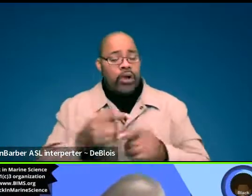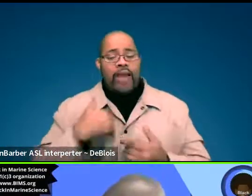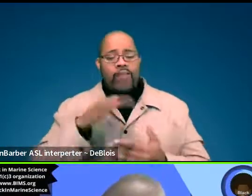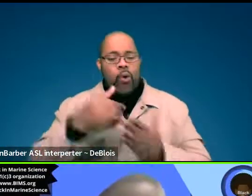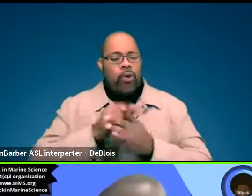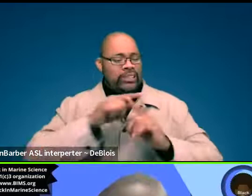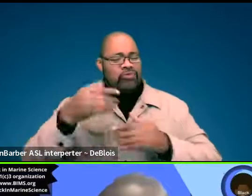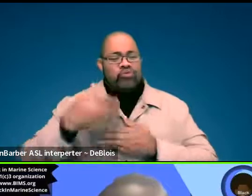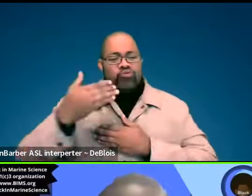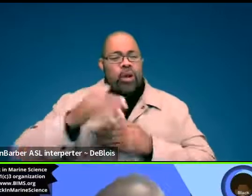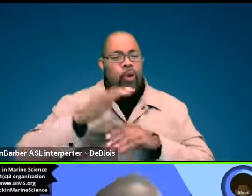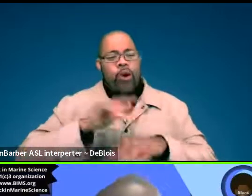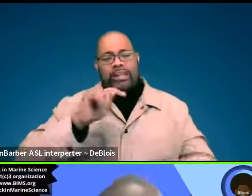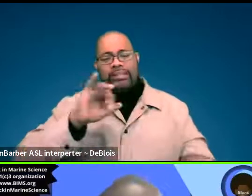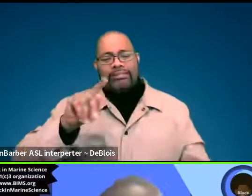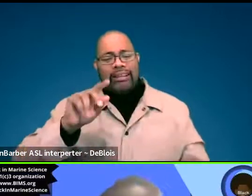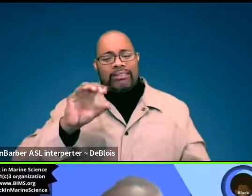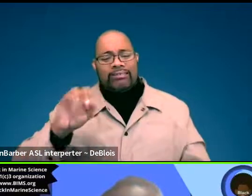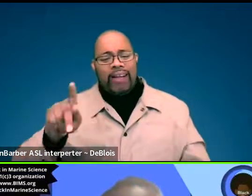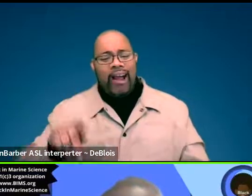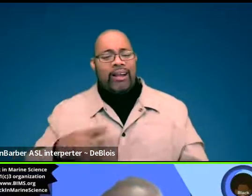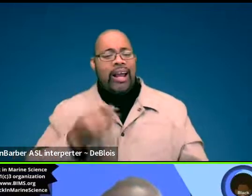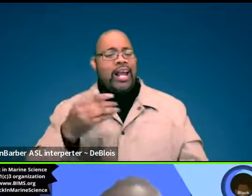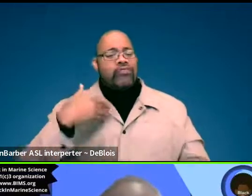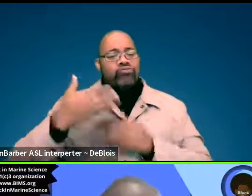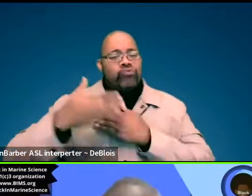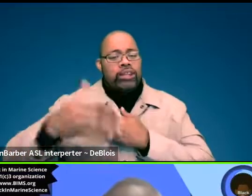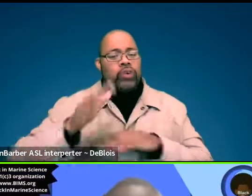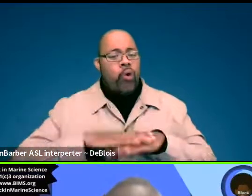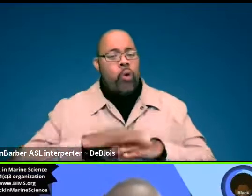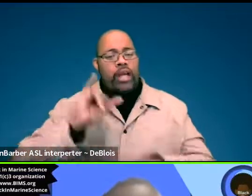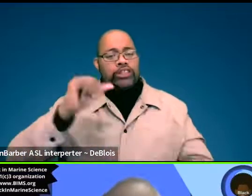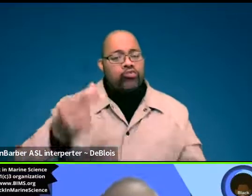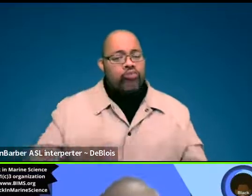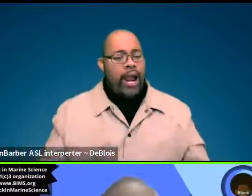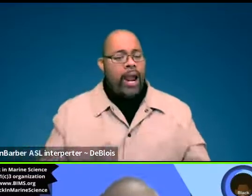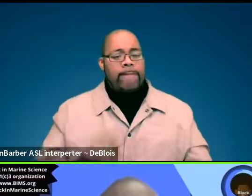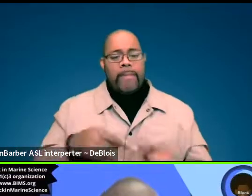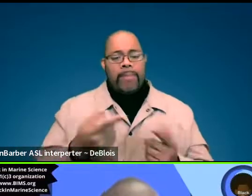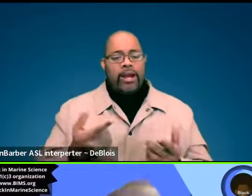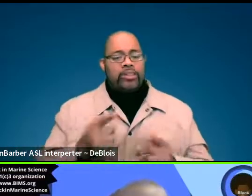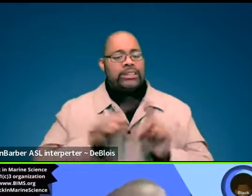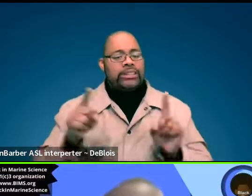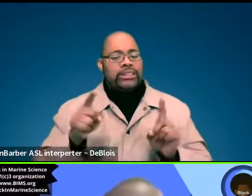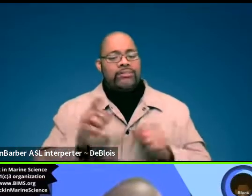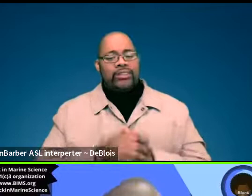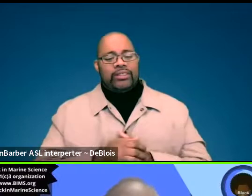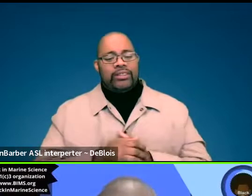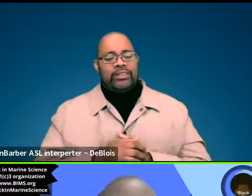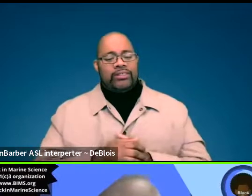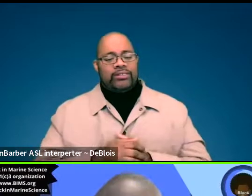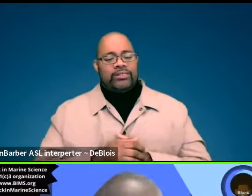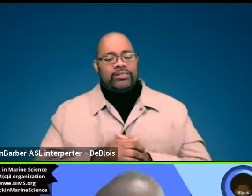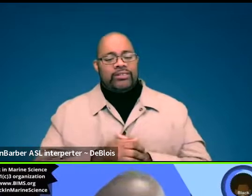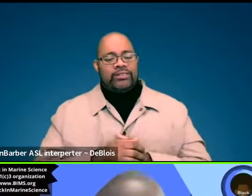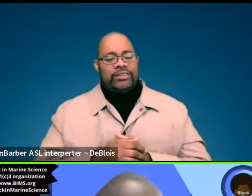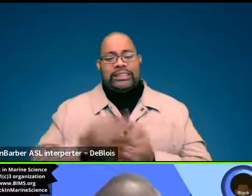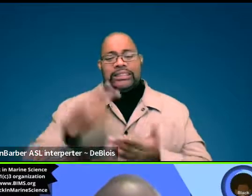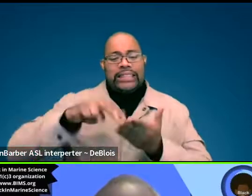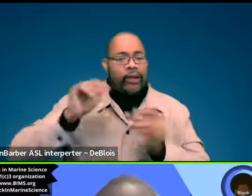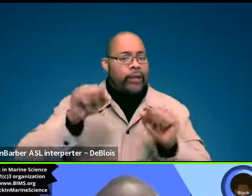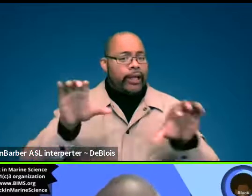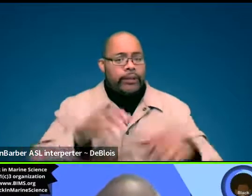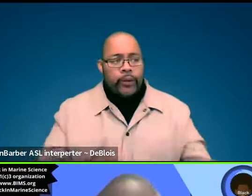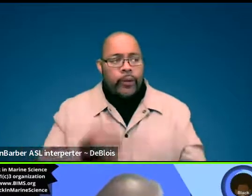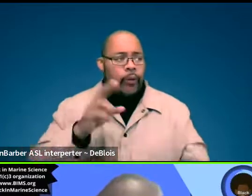these like trends on TikTok, right? And trends on Instagram about the different way, like, dances that you can